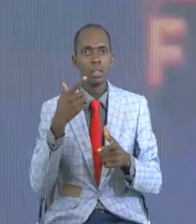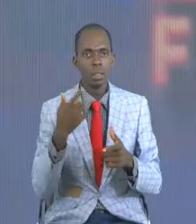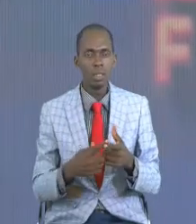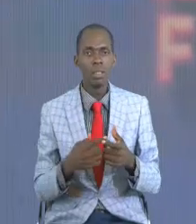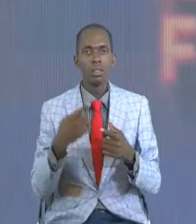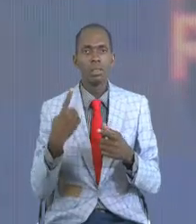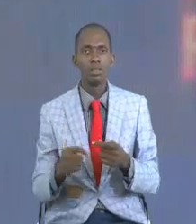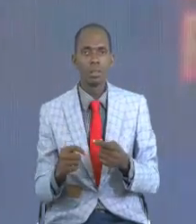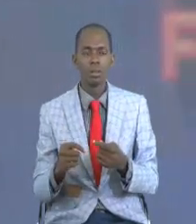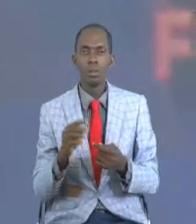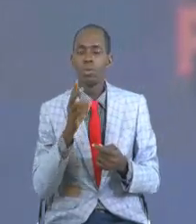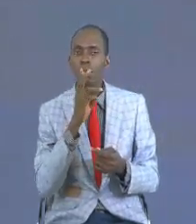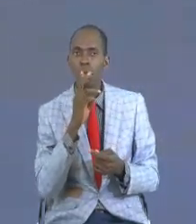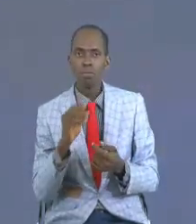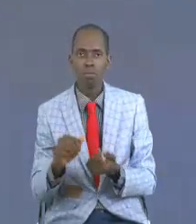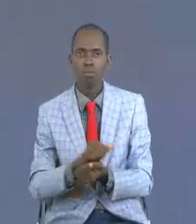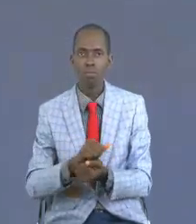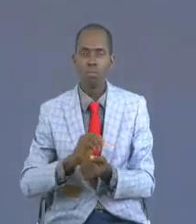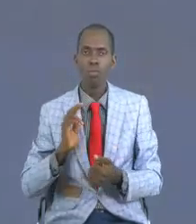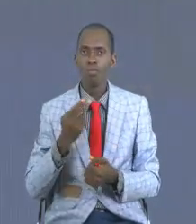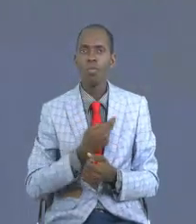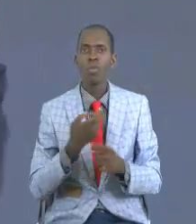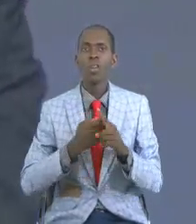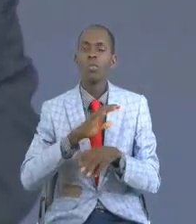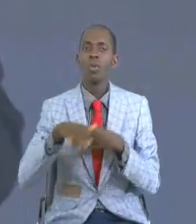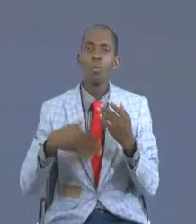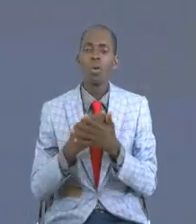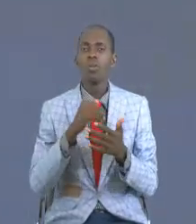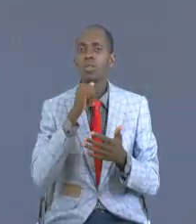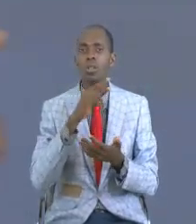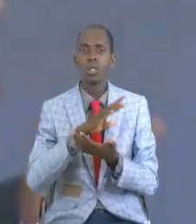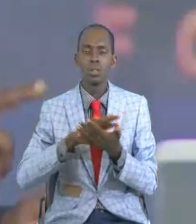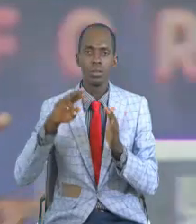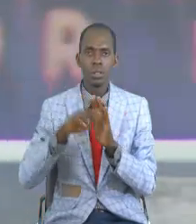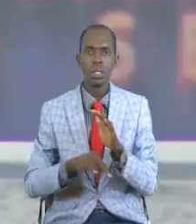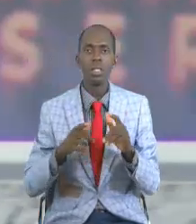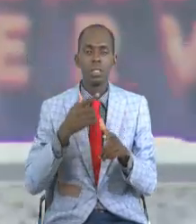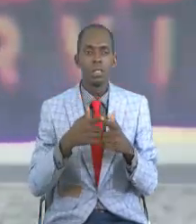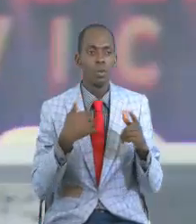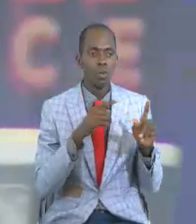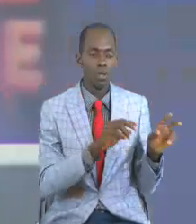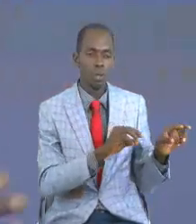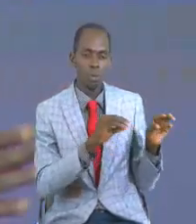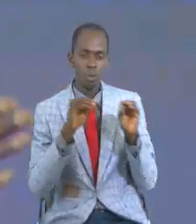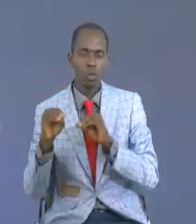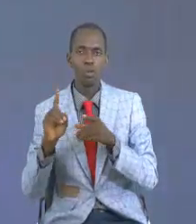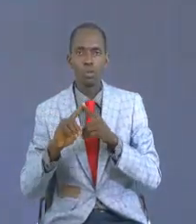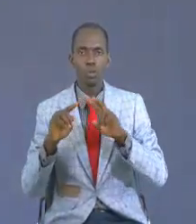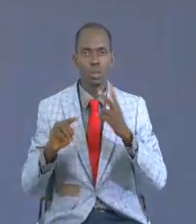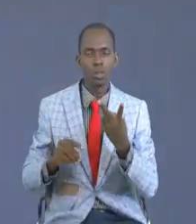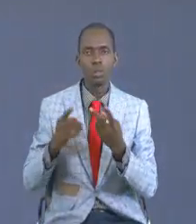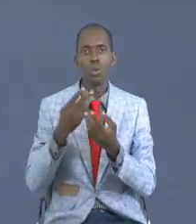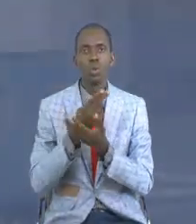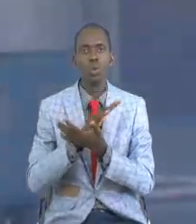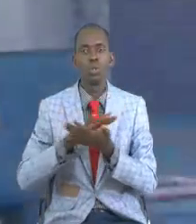washes us from all unrighteousness and then we come to the holy place and there